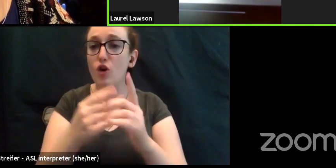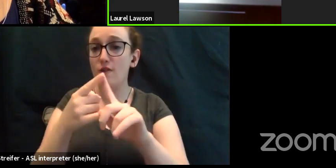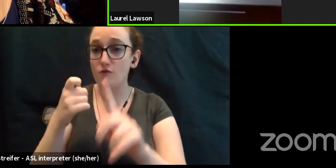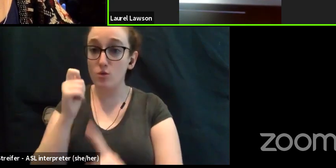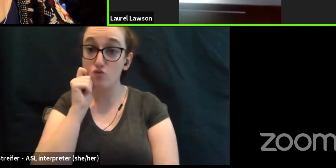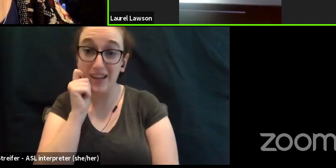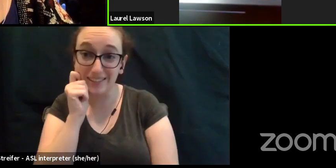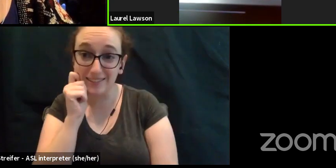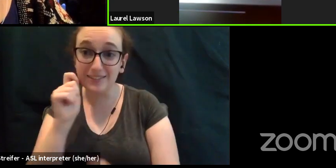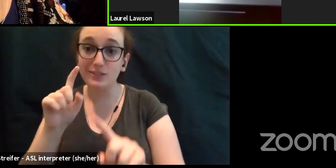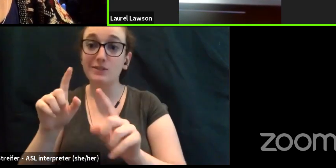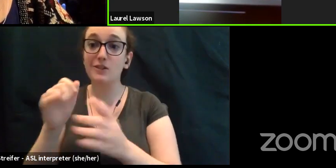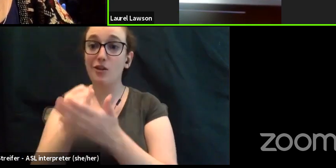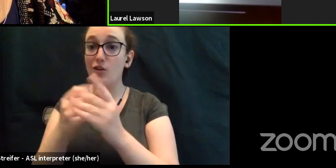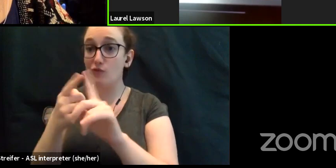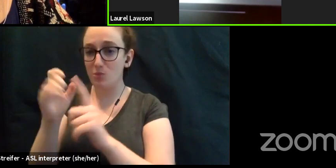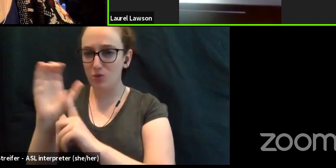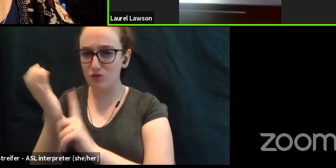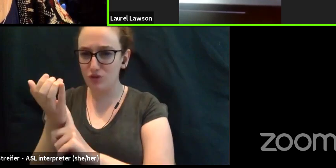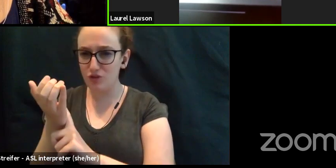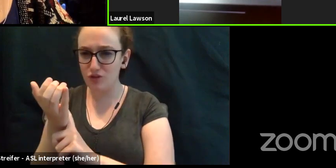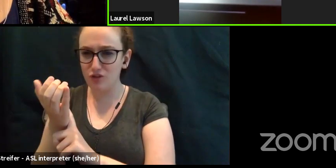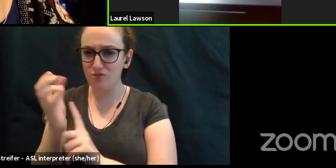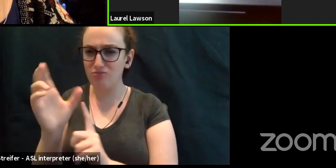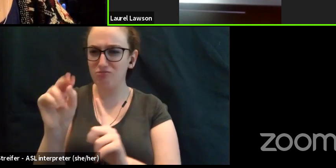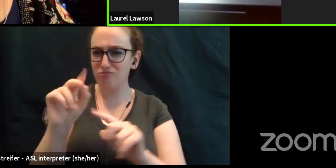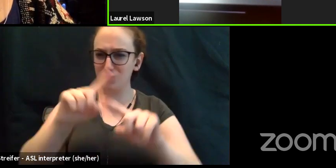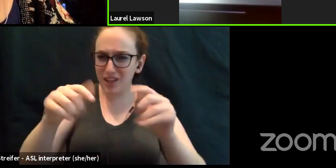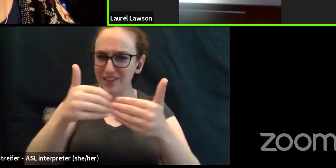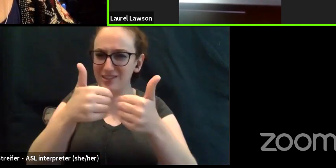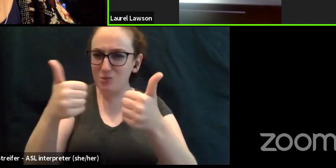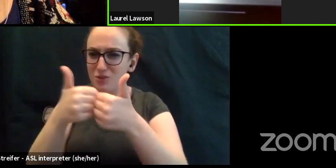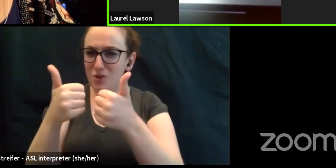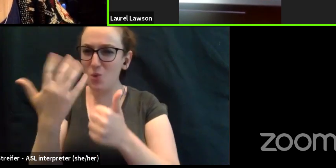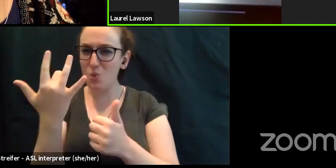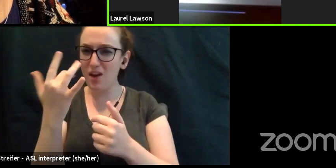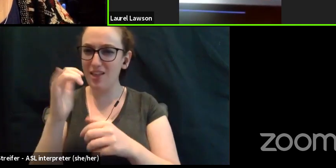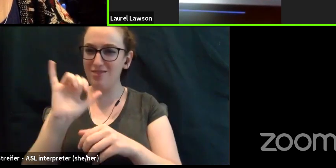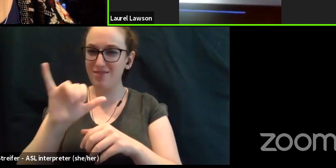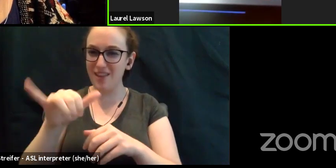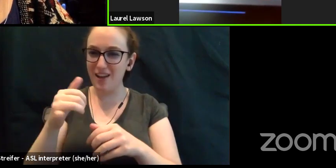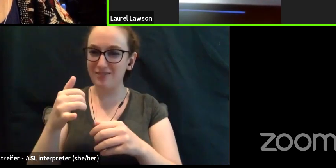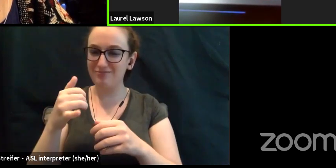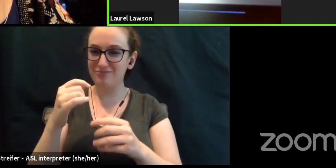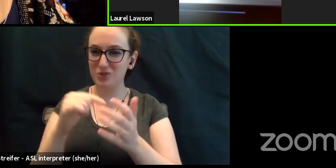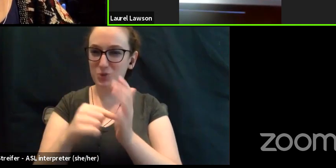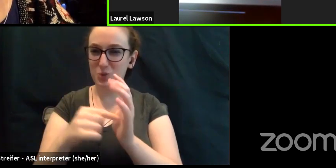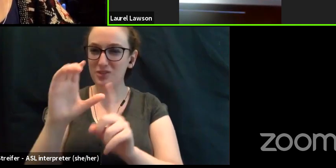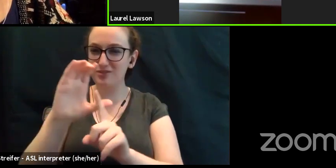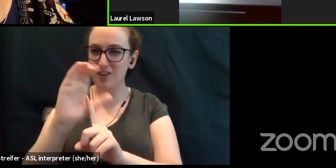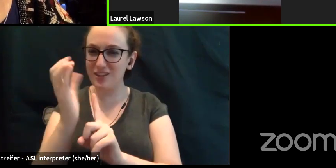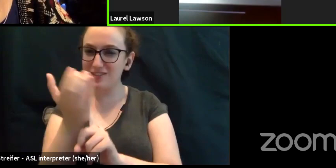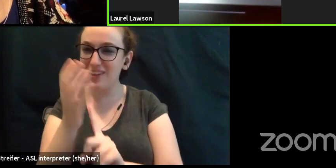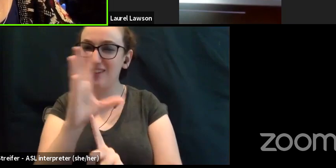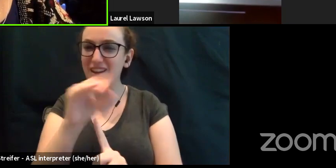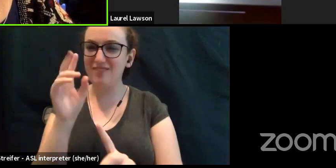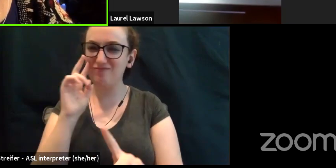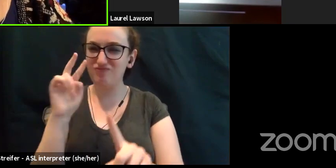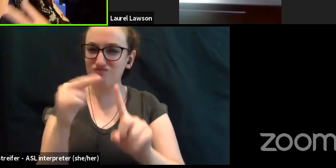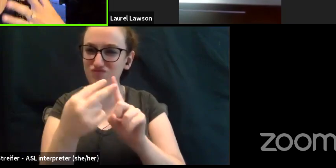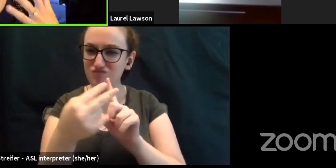upbringing. It is the context and viewpoint that makes our art rich, powerful, and compelling.